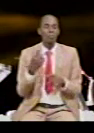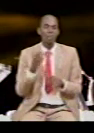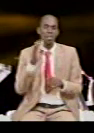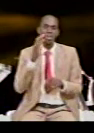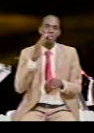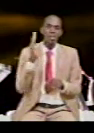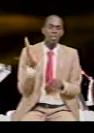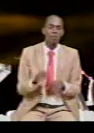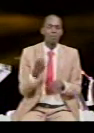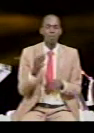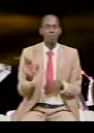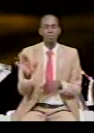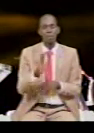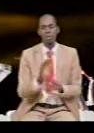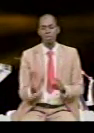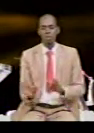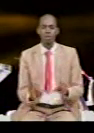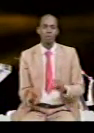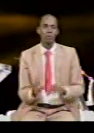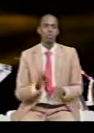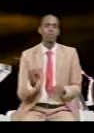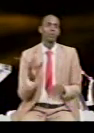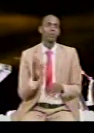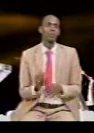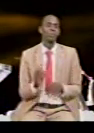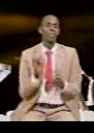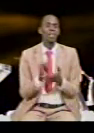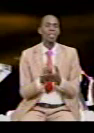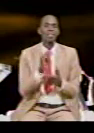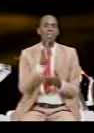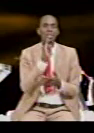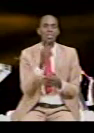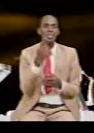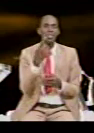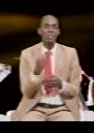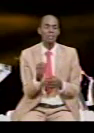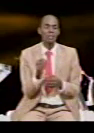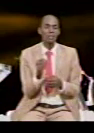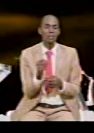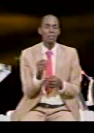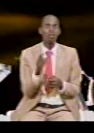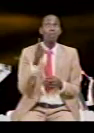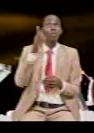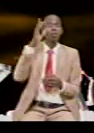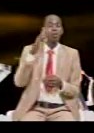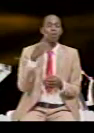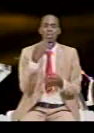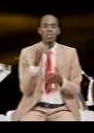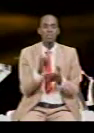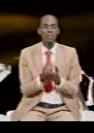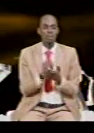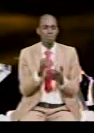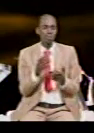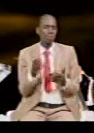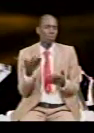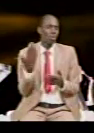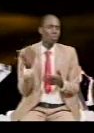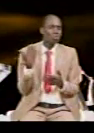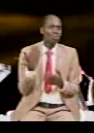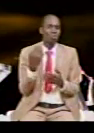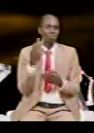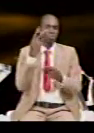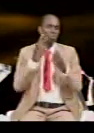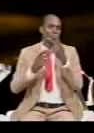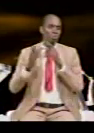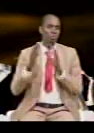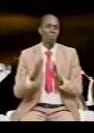of their doings. That is, God says that those prophets who deceive the